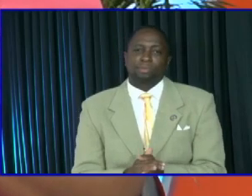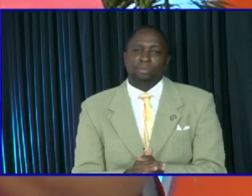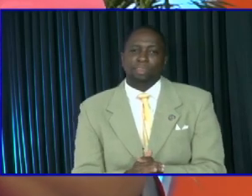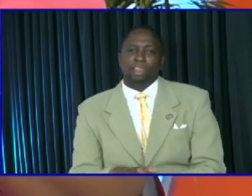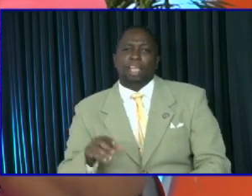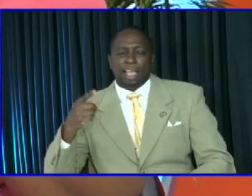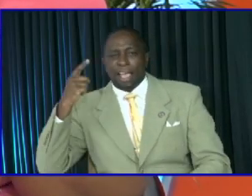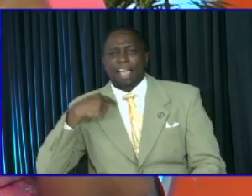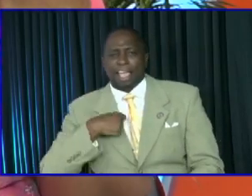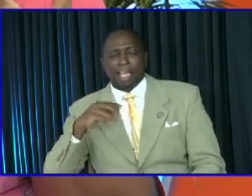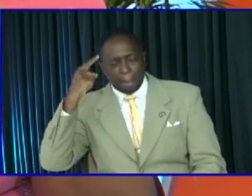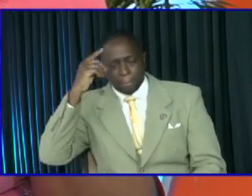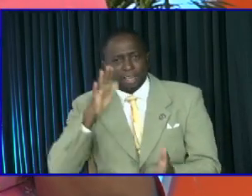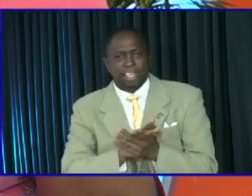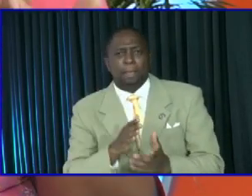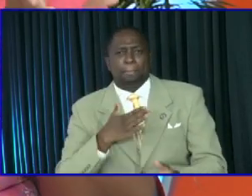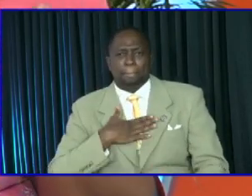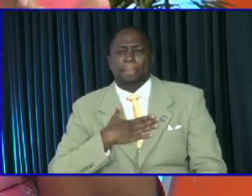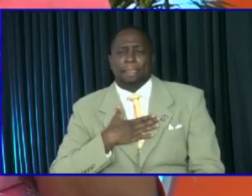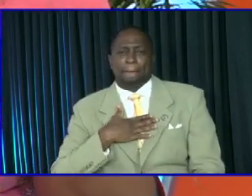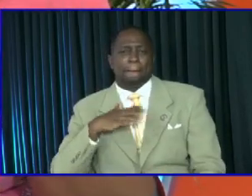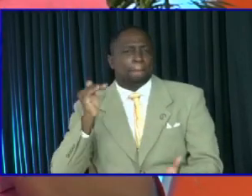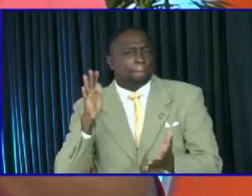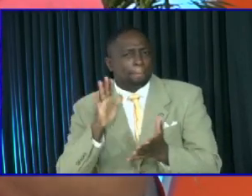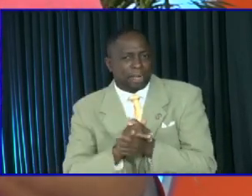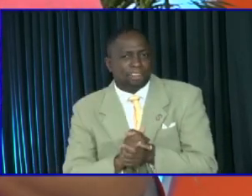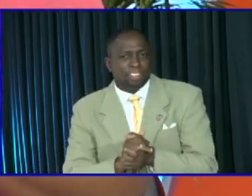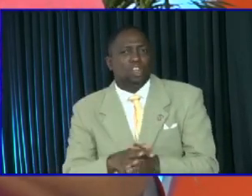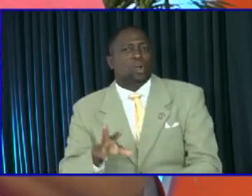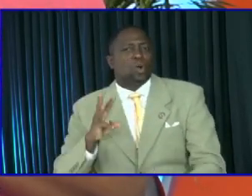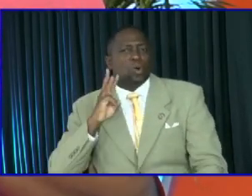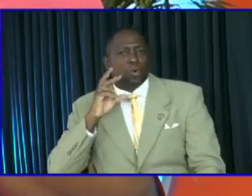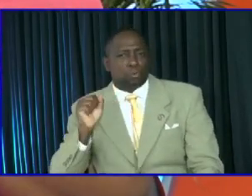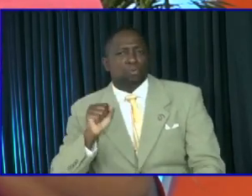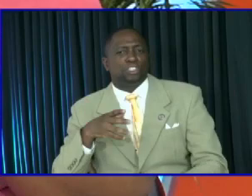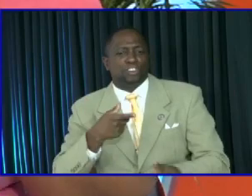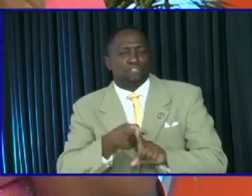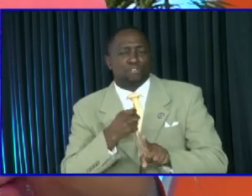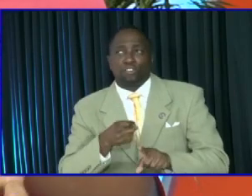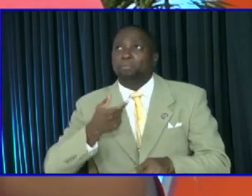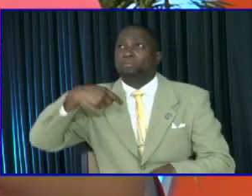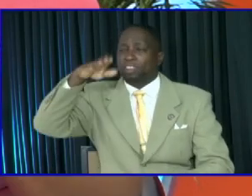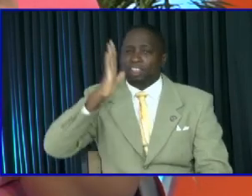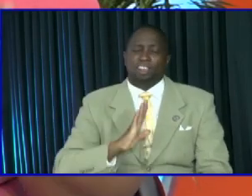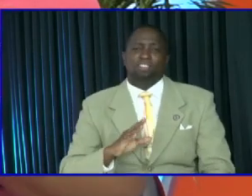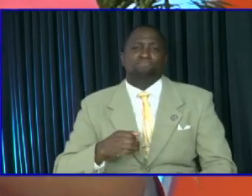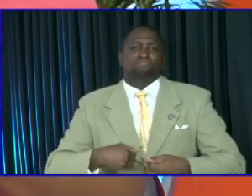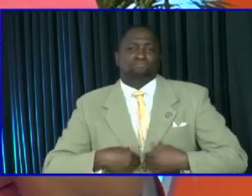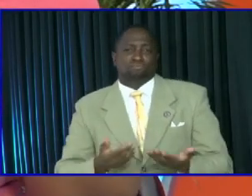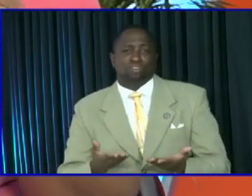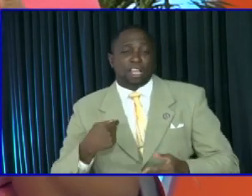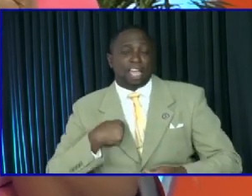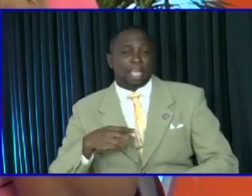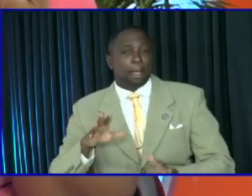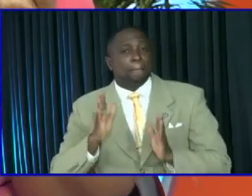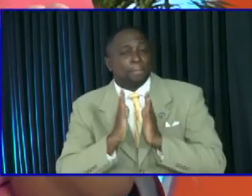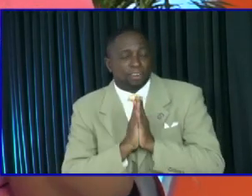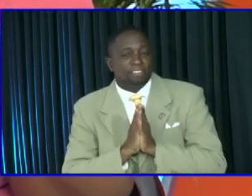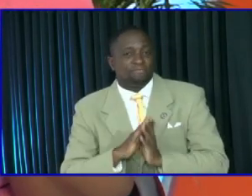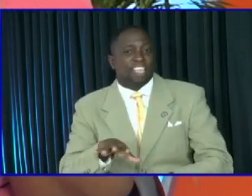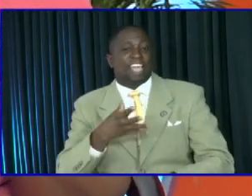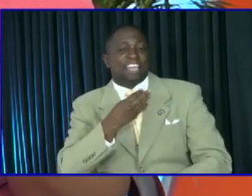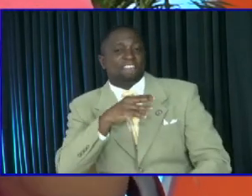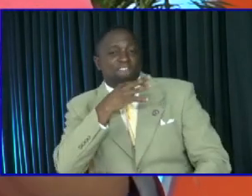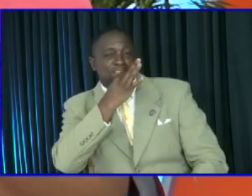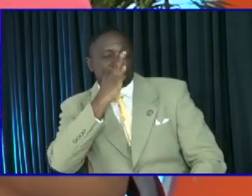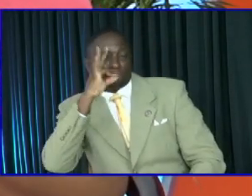Lord and I wasn't going to give up without a fight. So I prayed, I fasted, I asked for